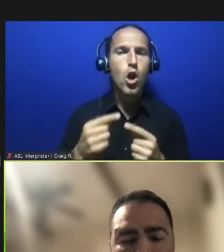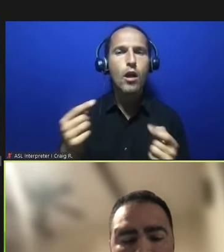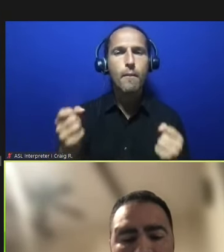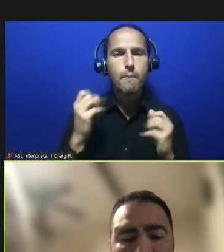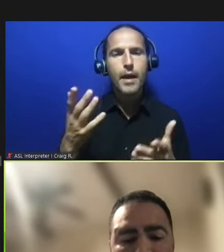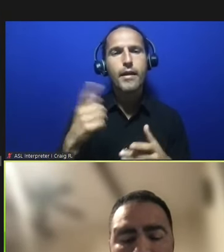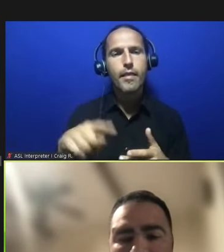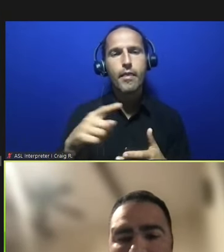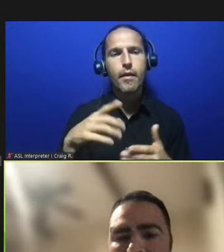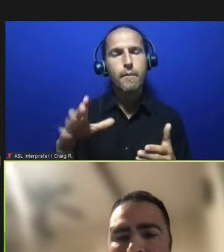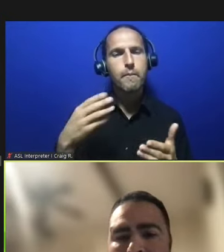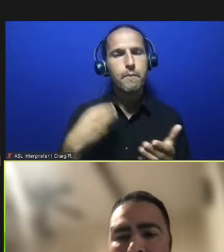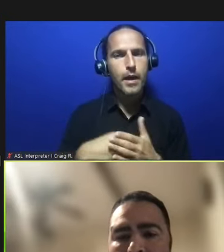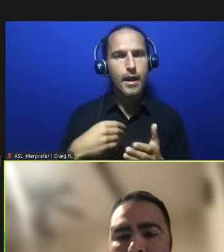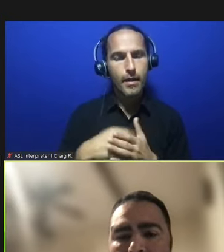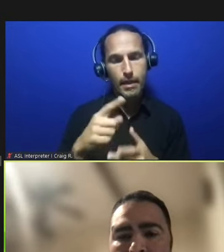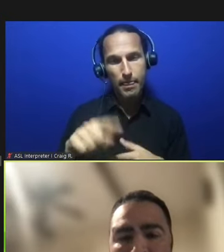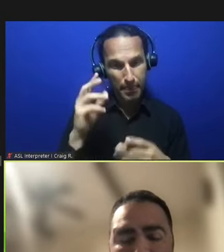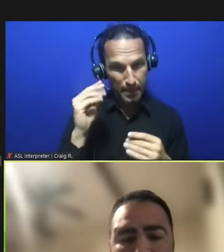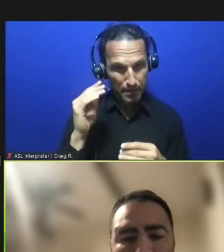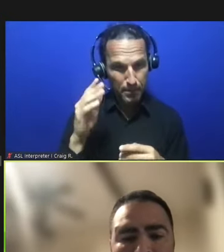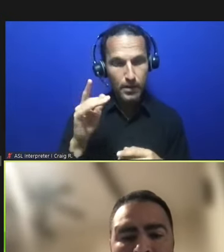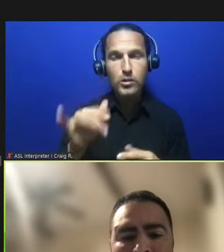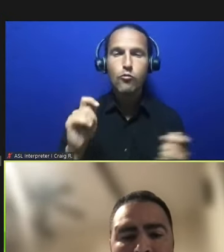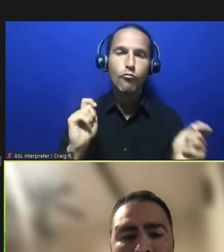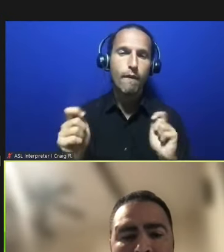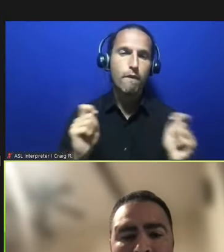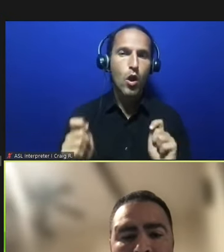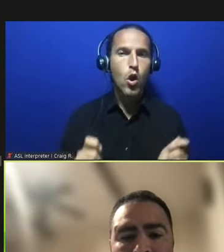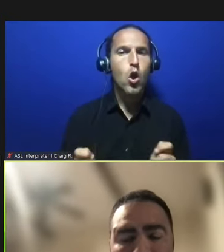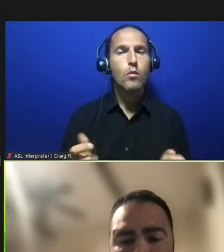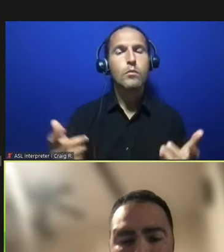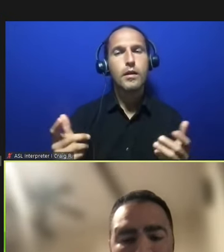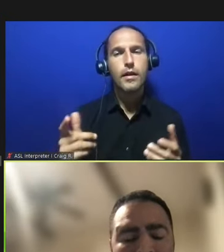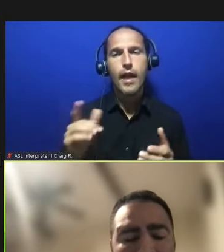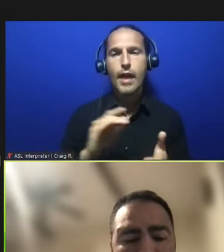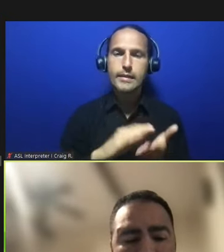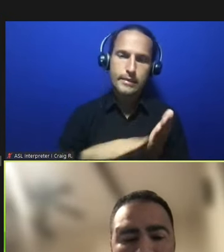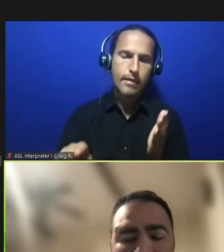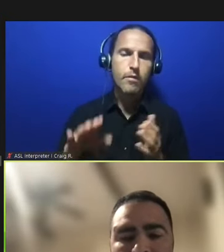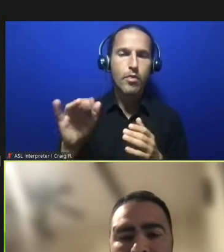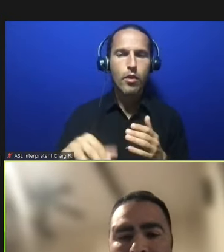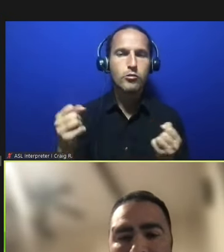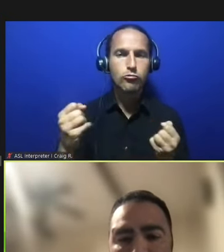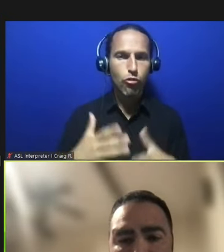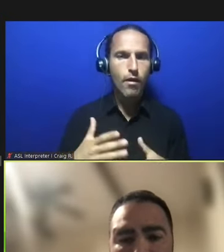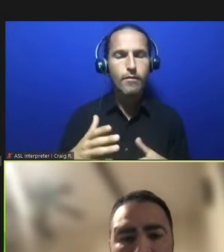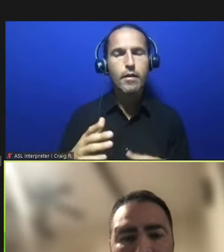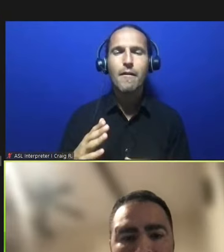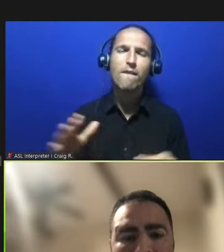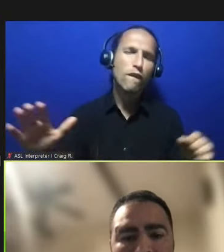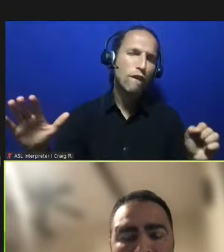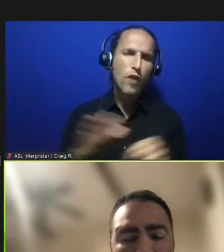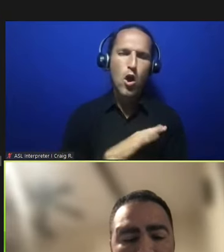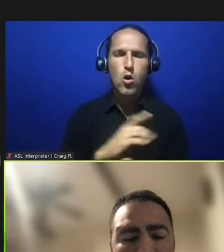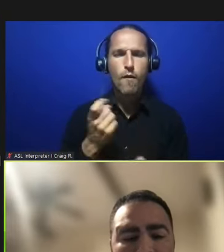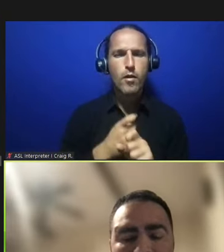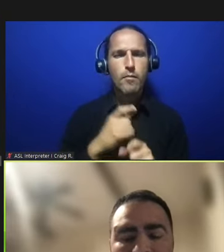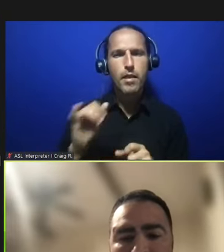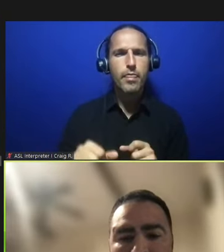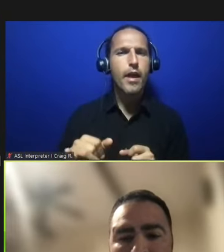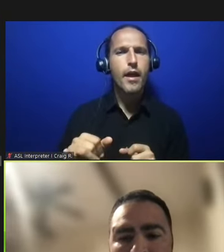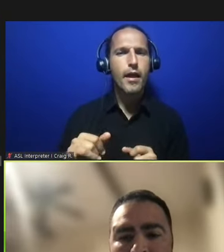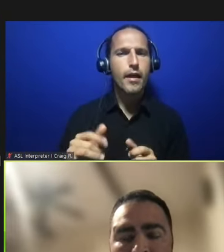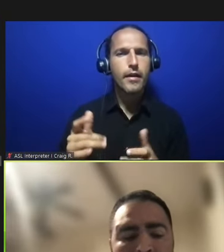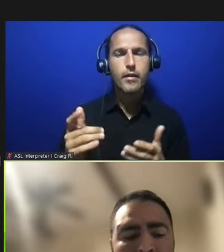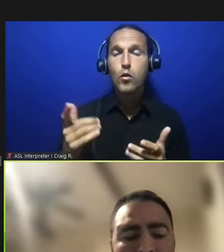pocket. Think about it, reform it, and exempt the drivers completely from this tolling, because